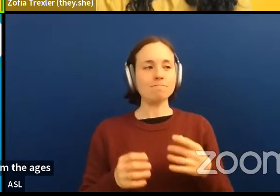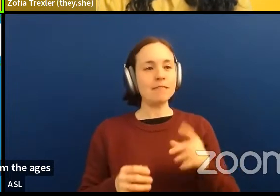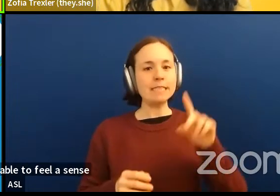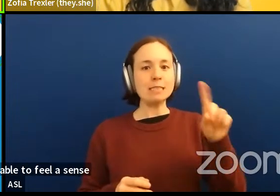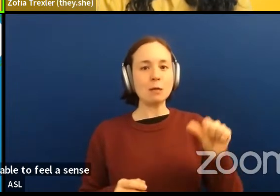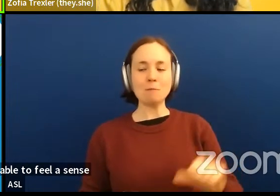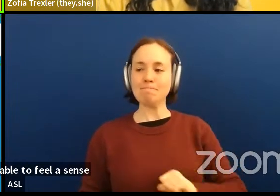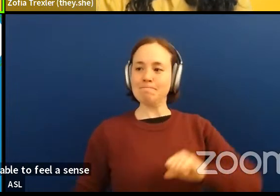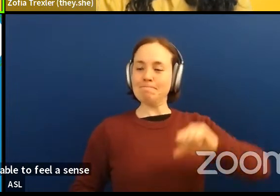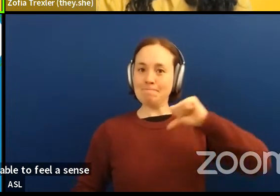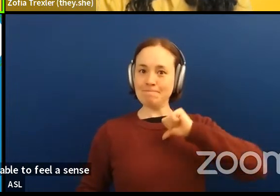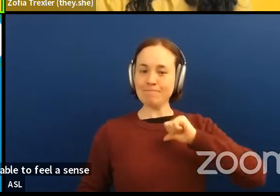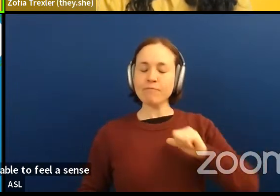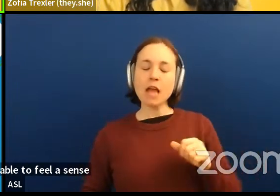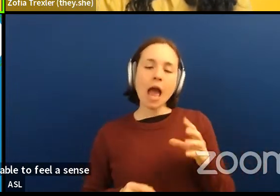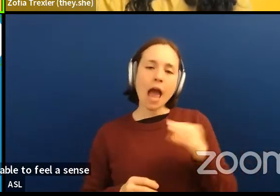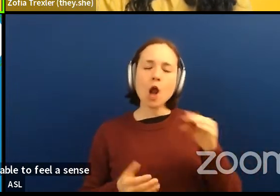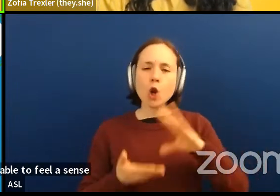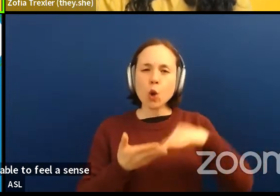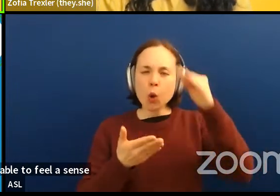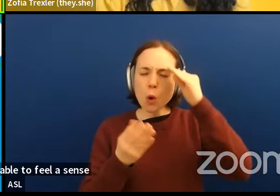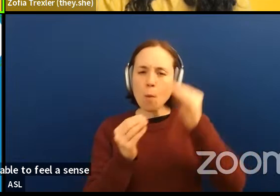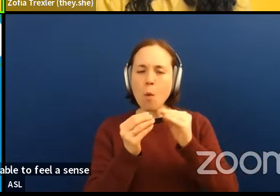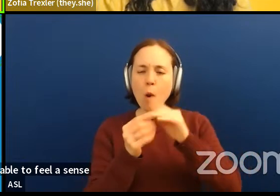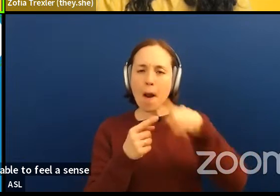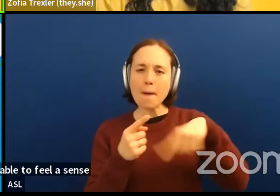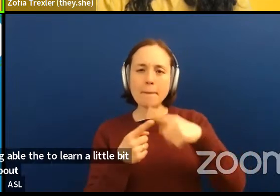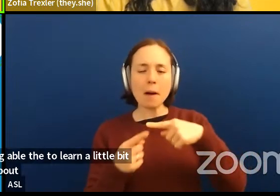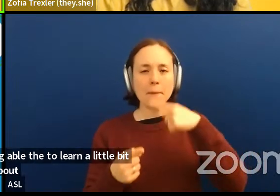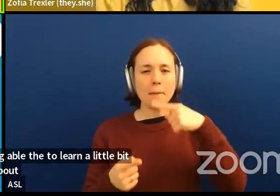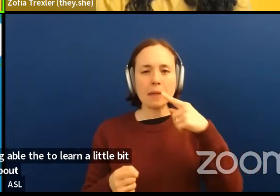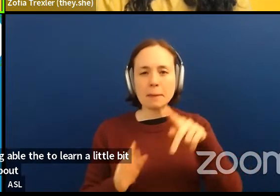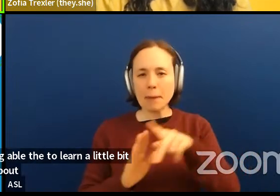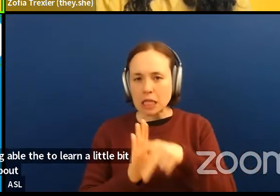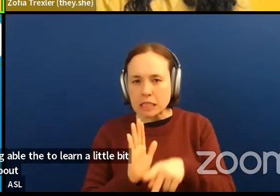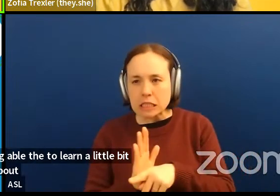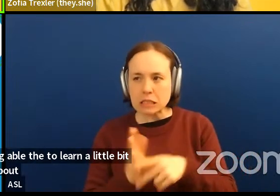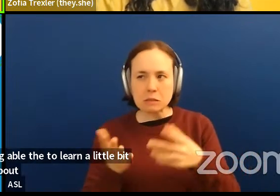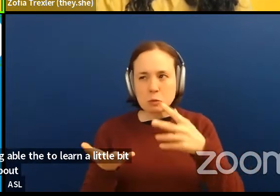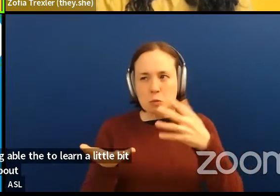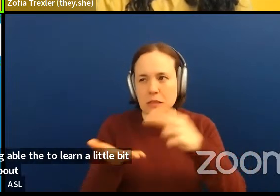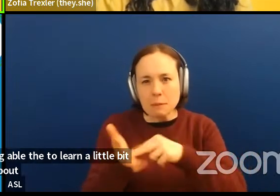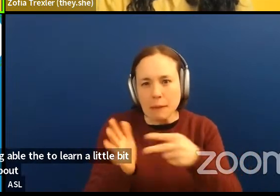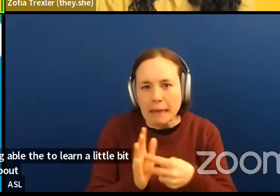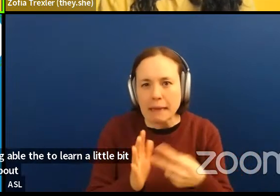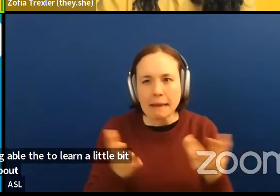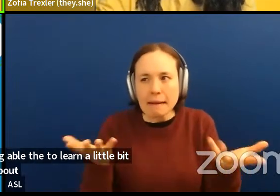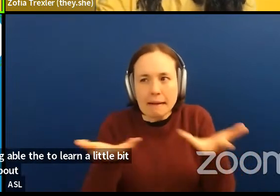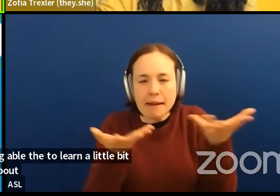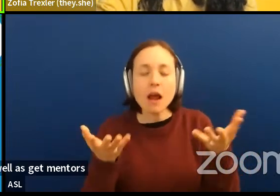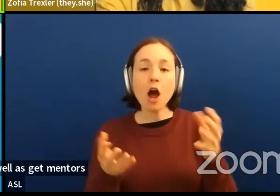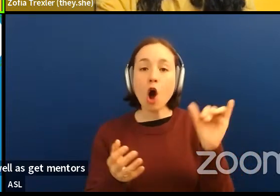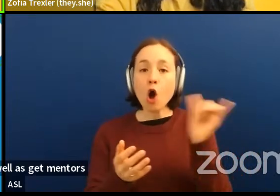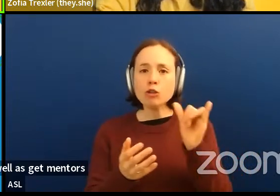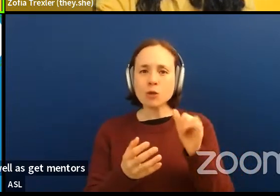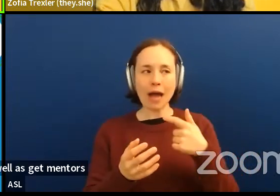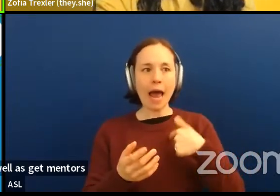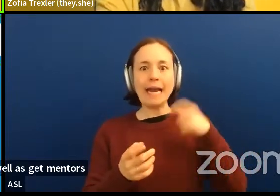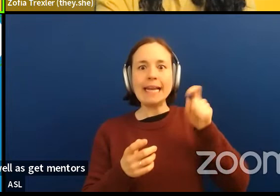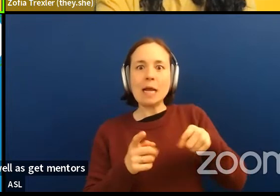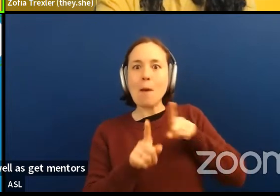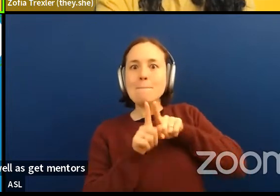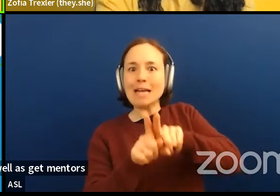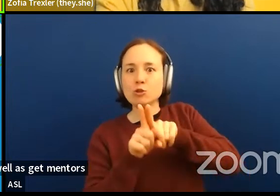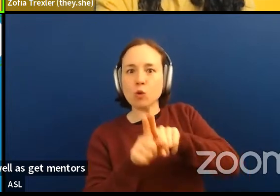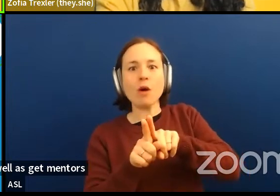be able to learn a little bit about public policy, as well as get mentors. Nevertheless,